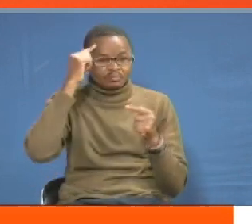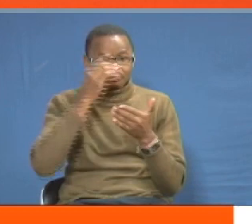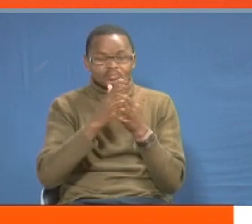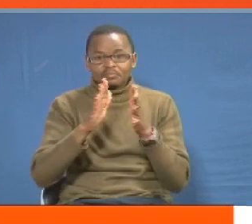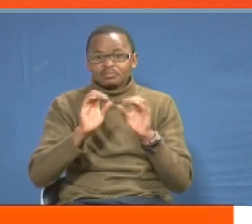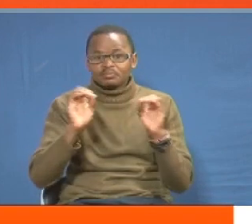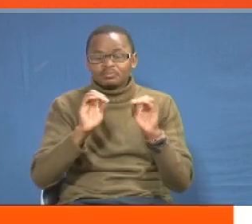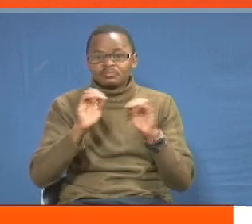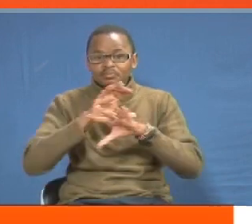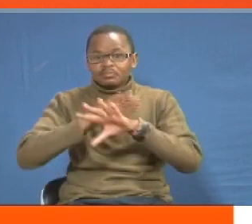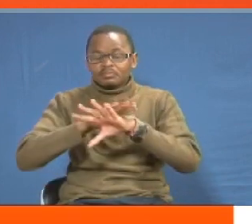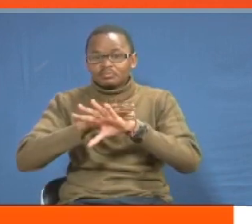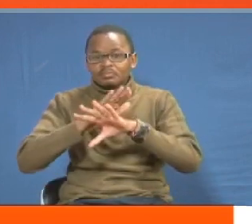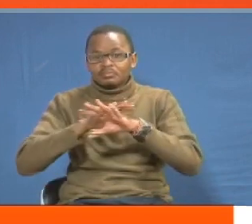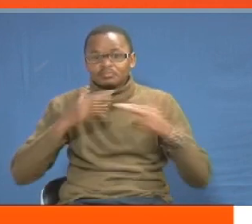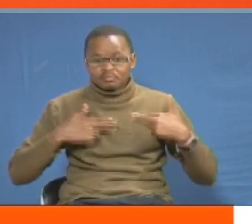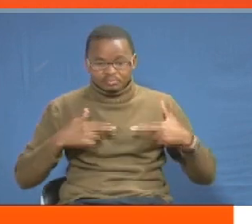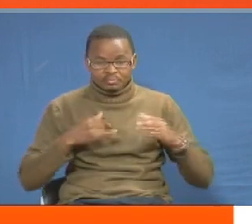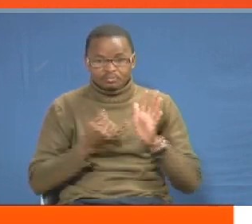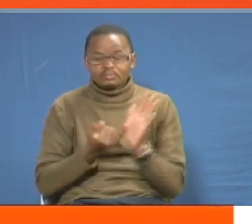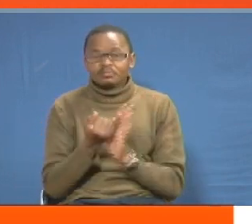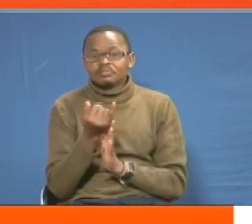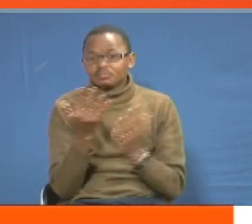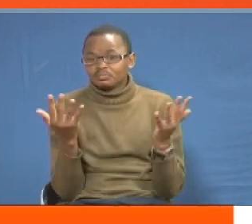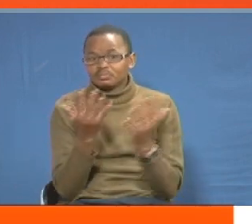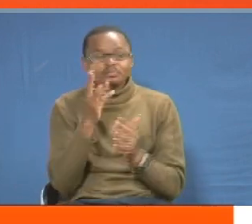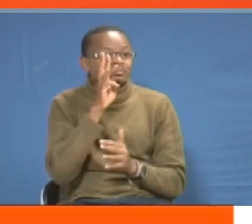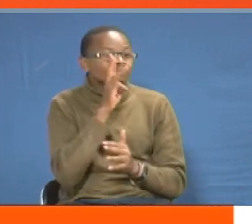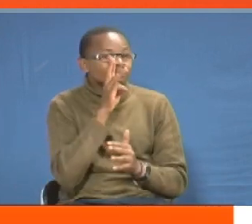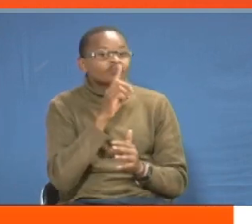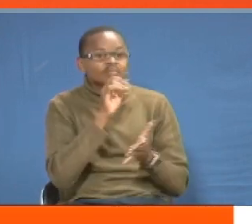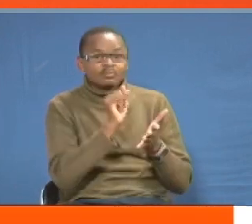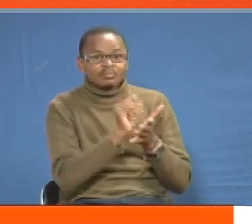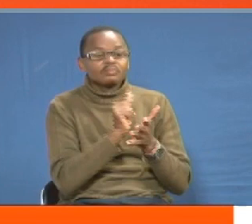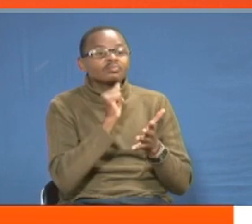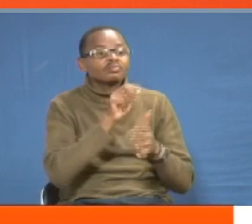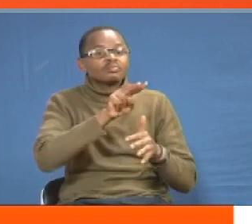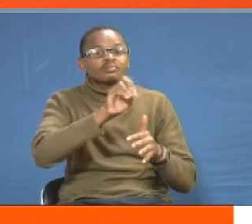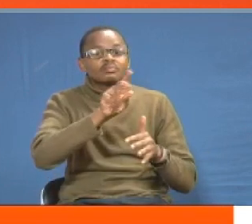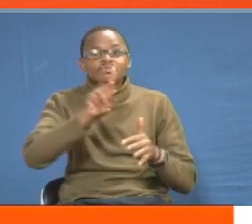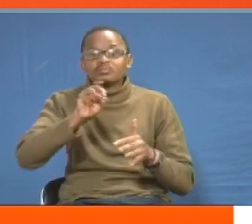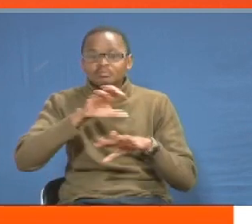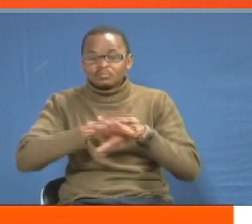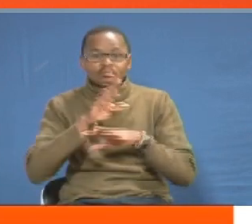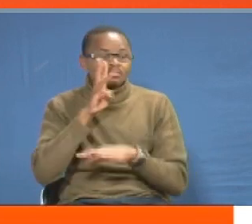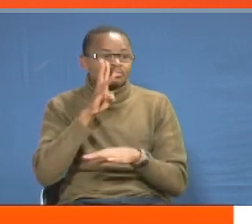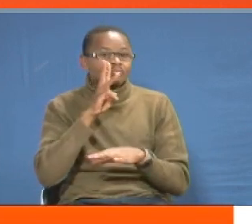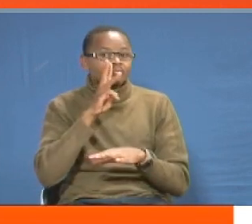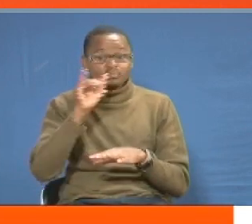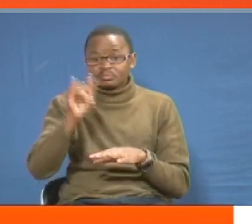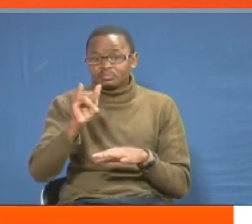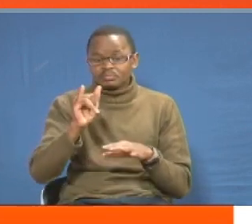for somebody who could have accessed good health and improved. Where is water? So that I don't do a 20 kilometers to get